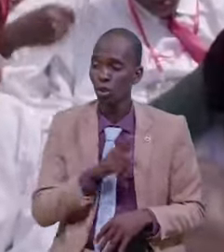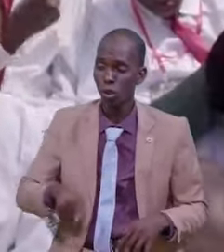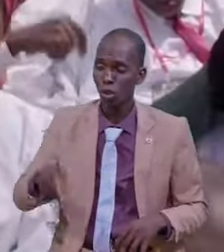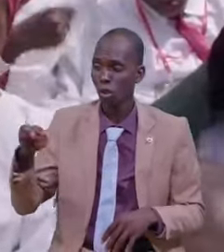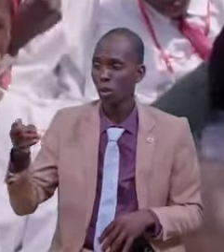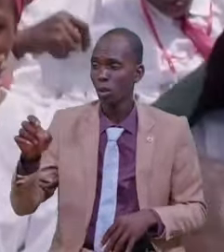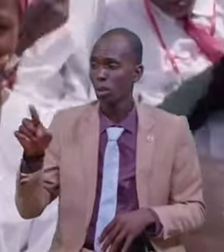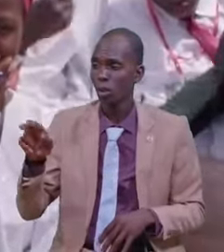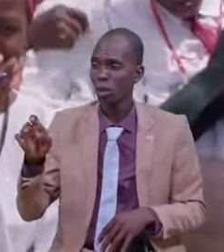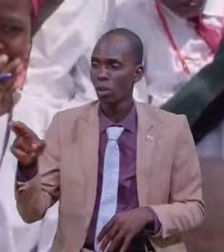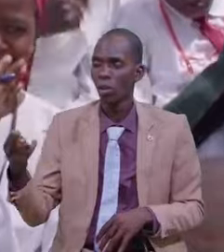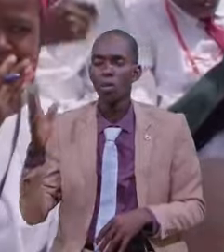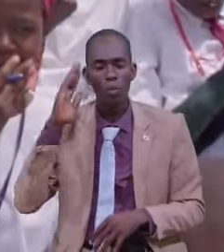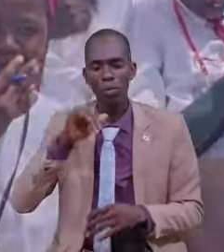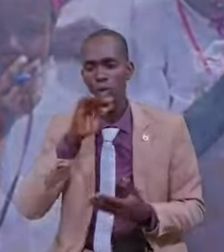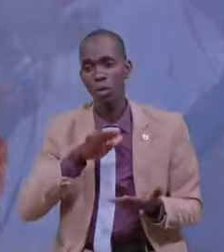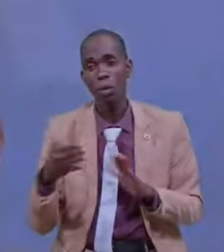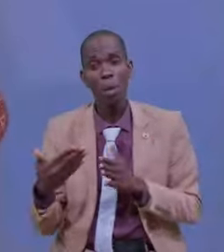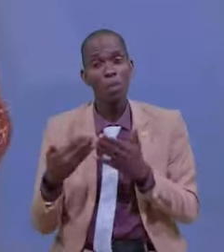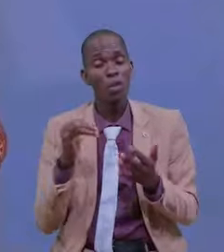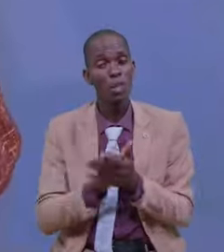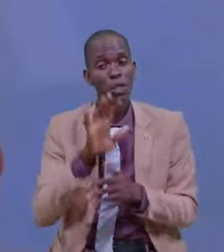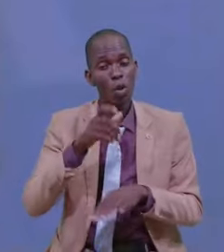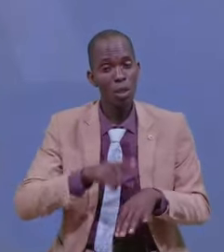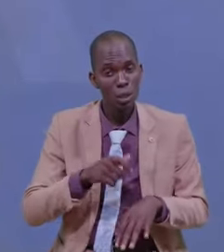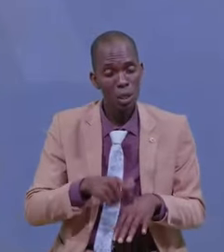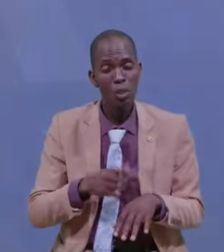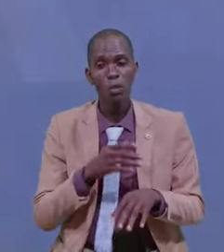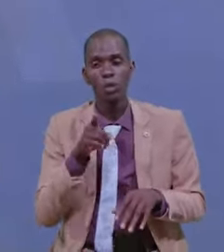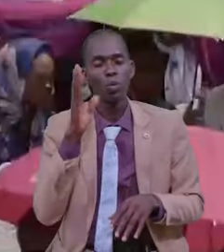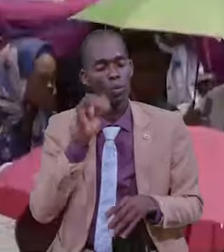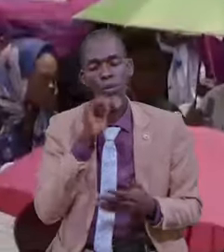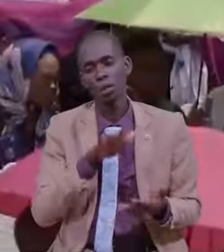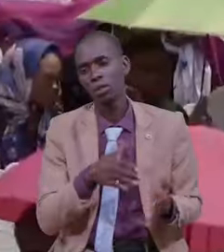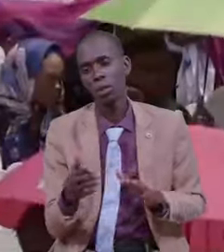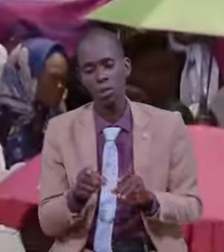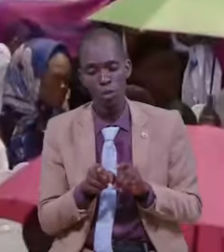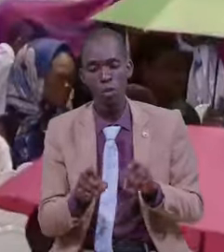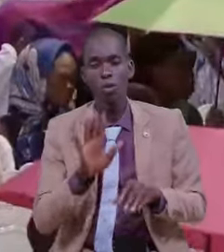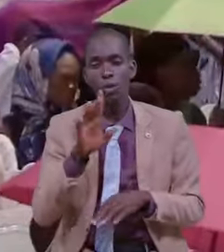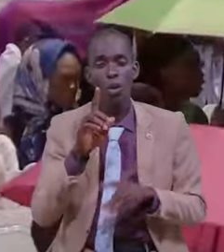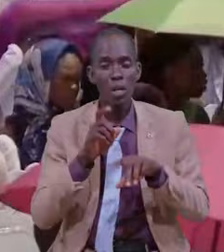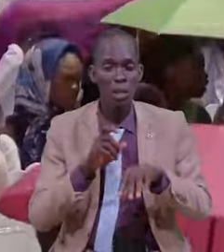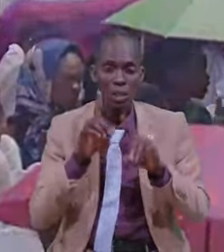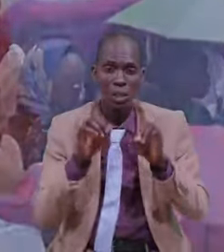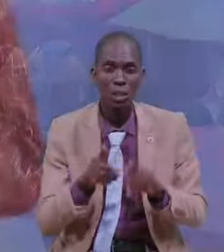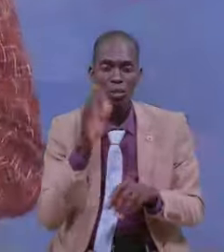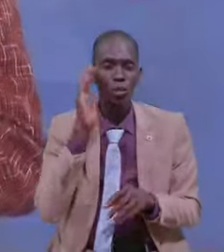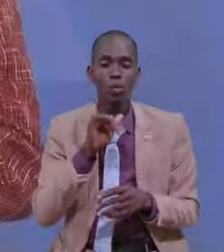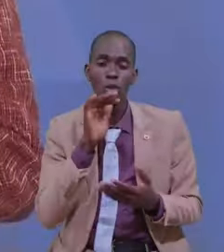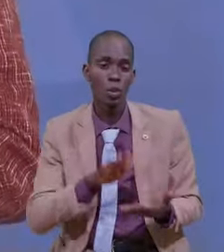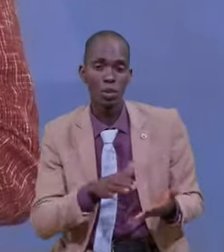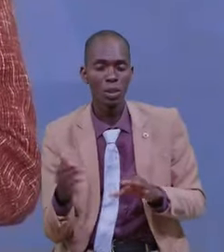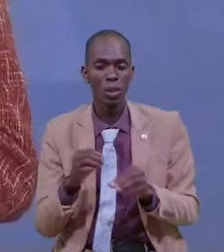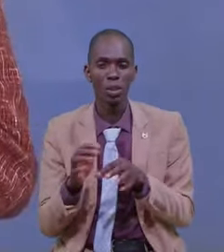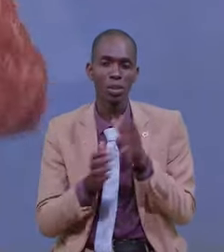not die. During that exam, you will not die. After that exam, you will